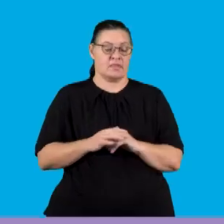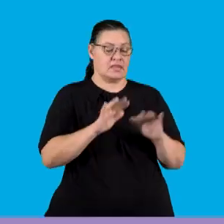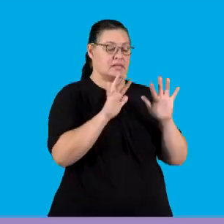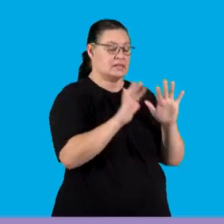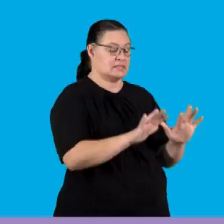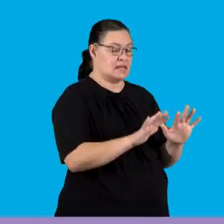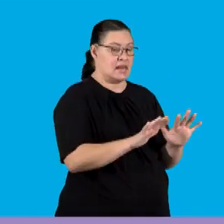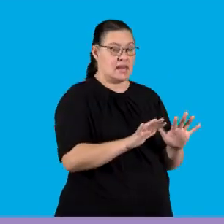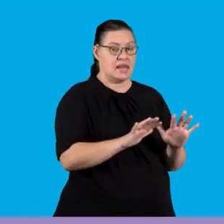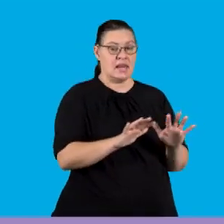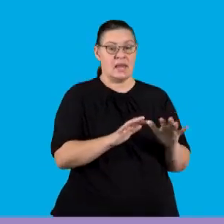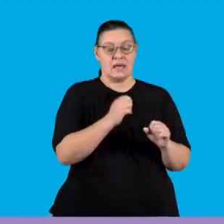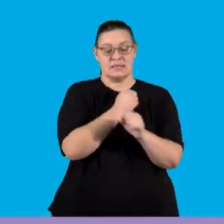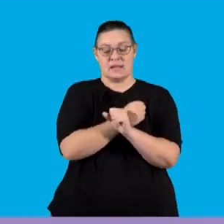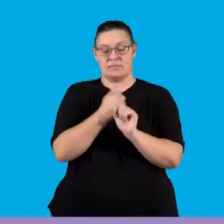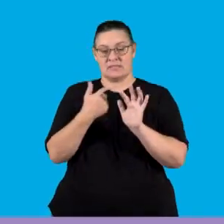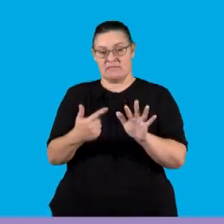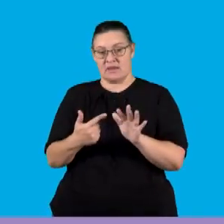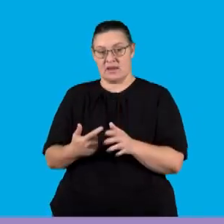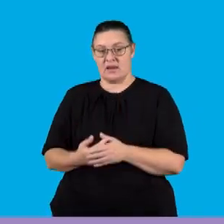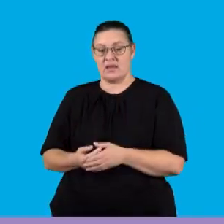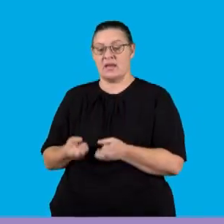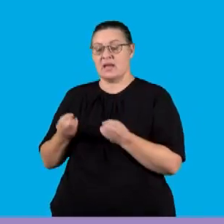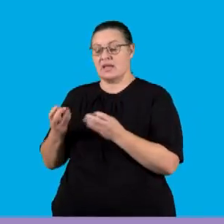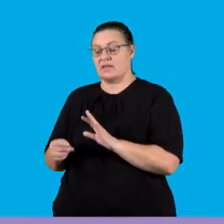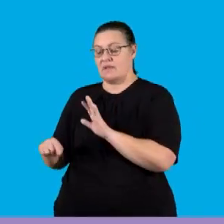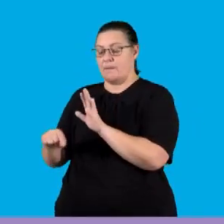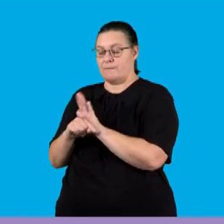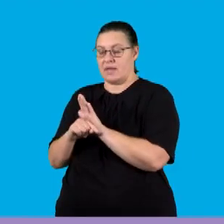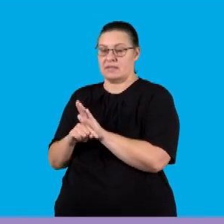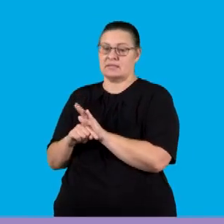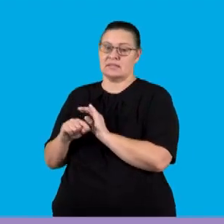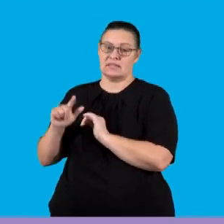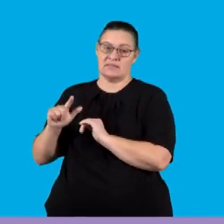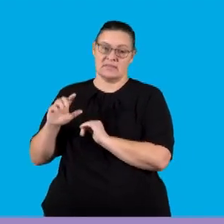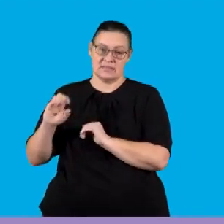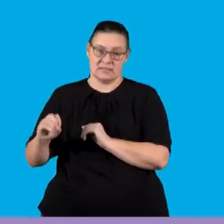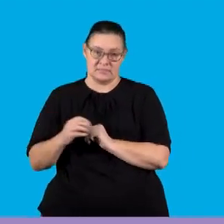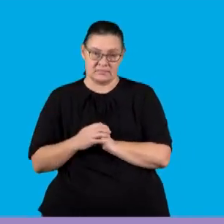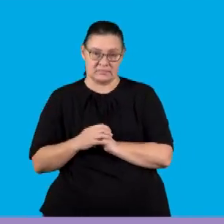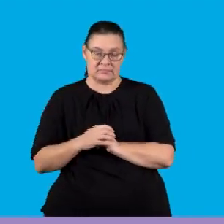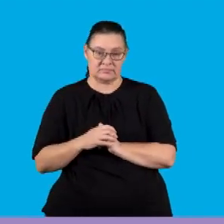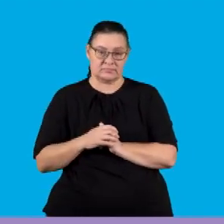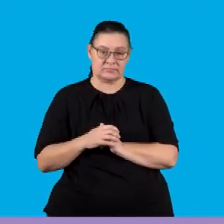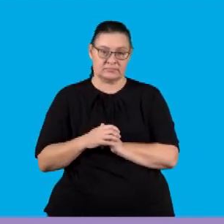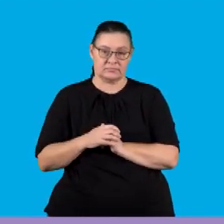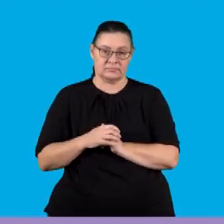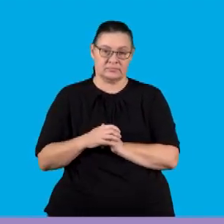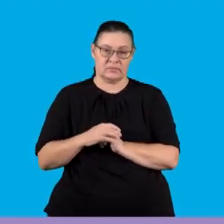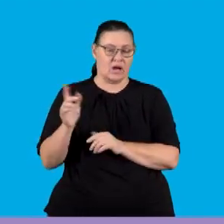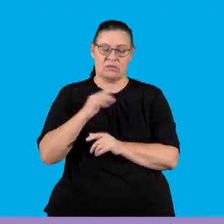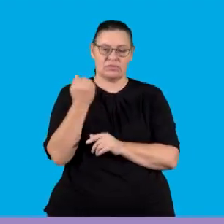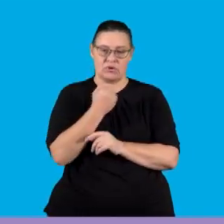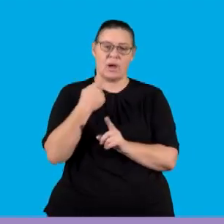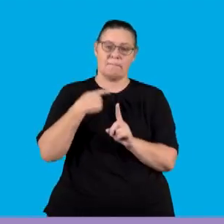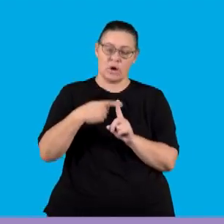-21. And what about a 10 multiplied by a 7? Yes. Yes, the answer is